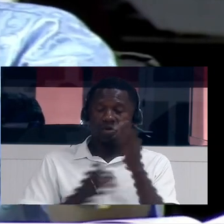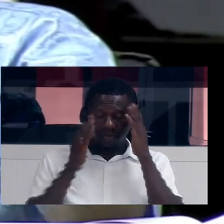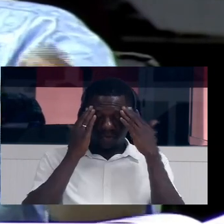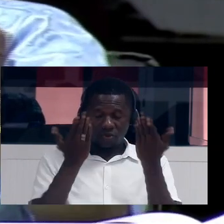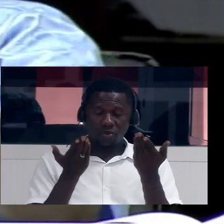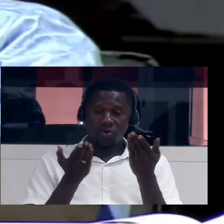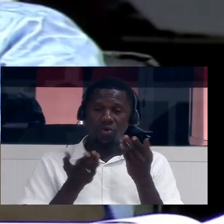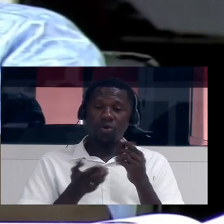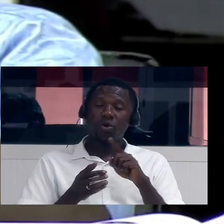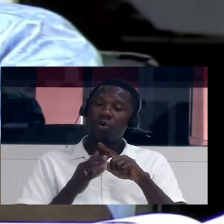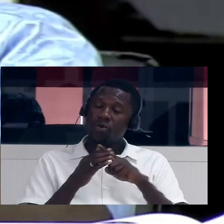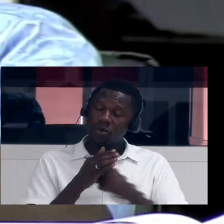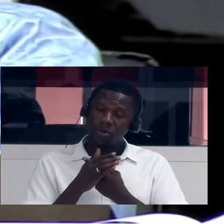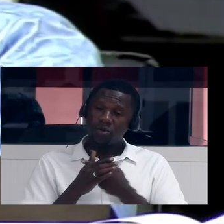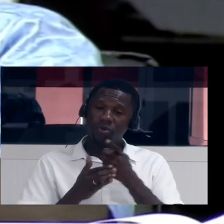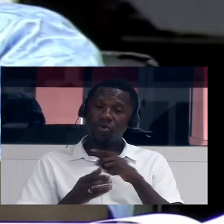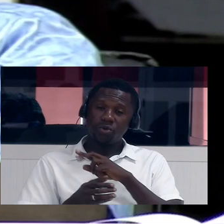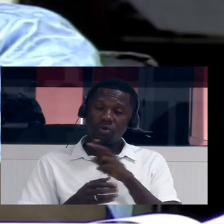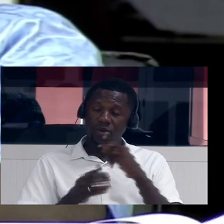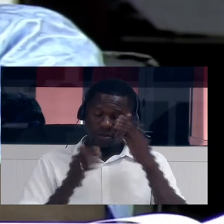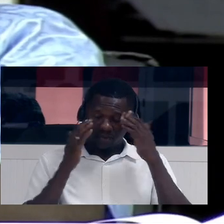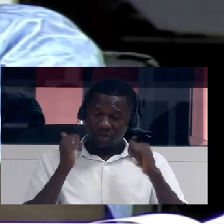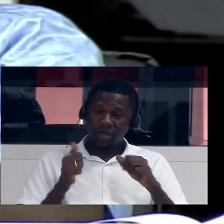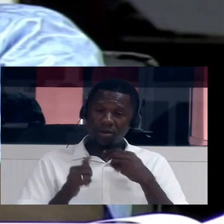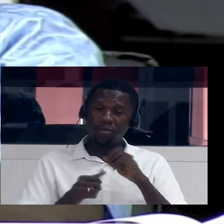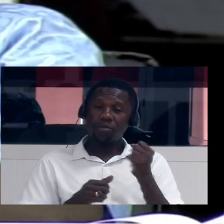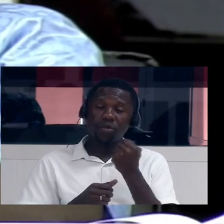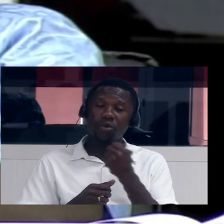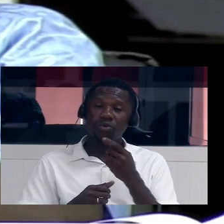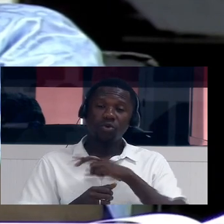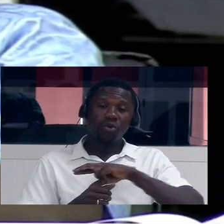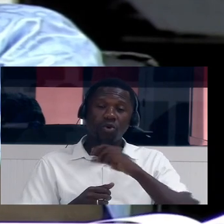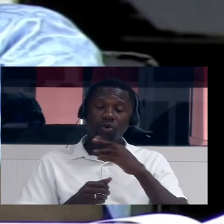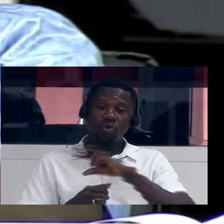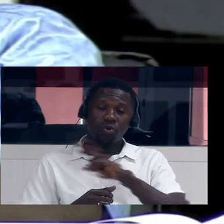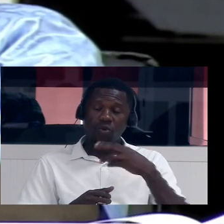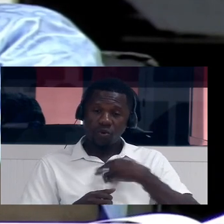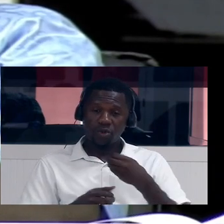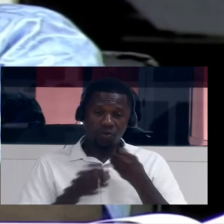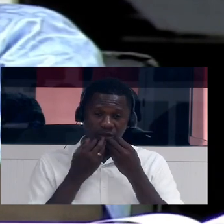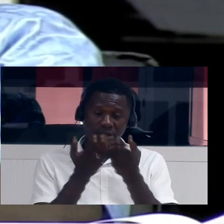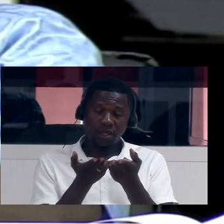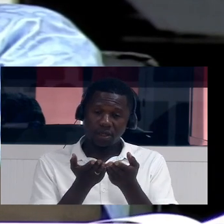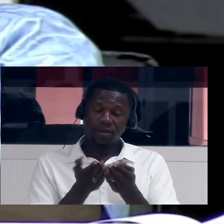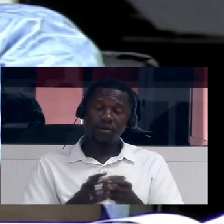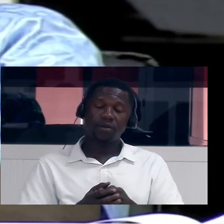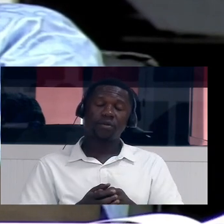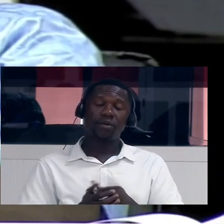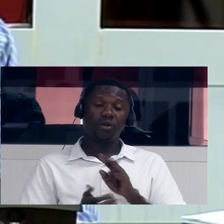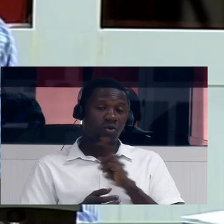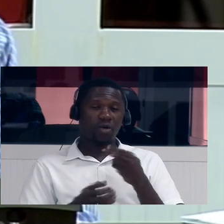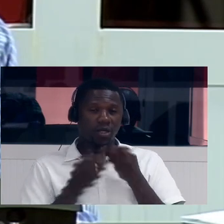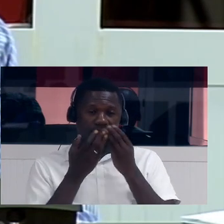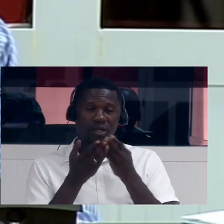you unable to say because you are unwilling to say? No, I'm not unwilling. I told you that I will come here and I will speak the truth to you, and